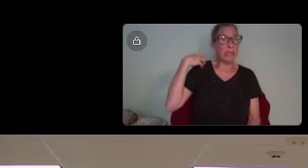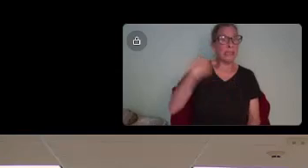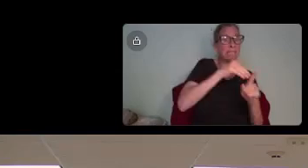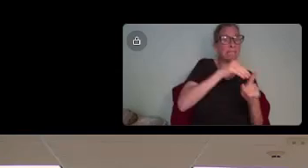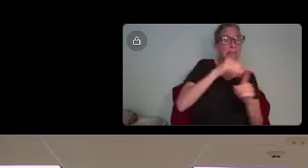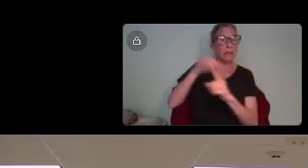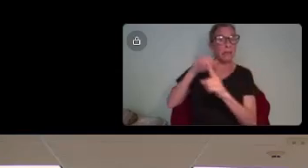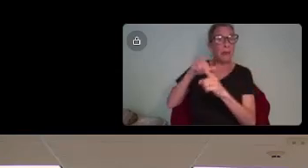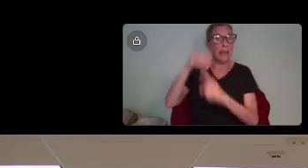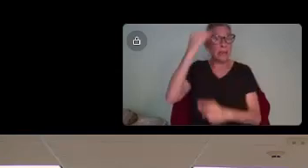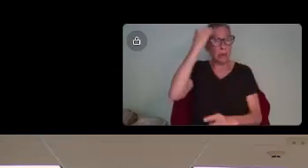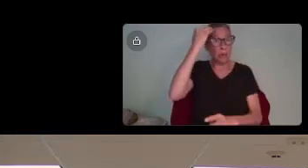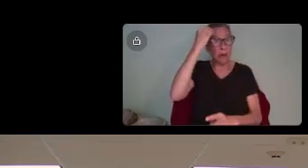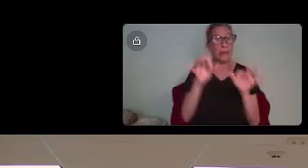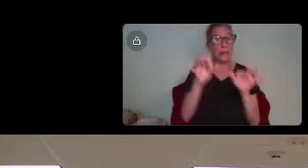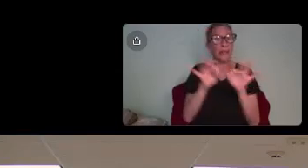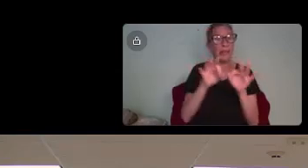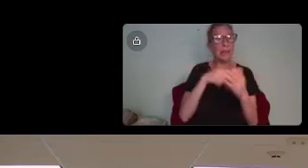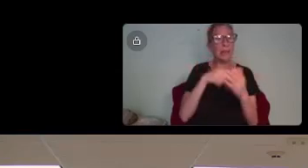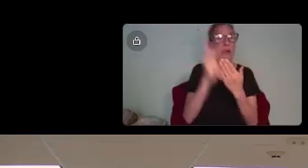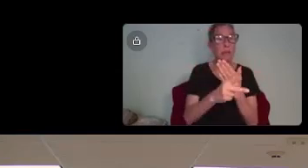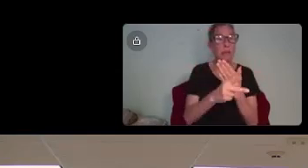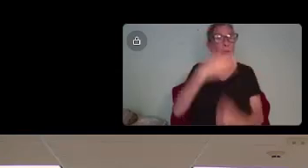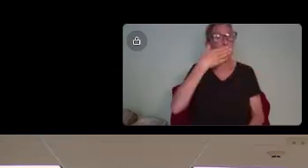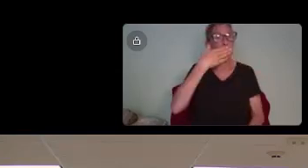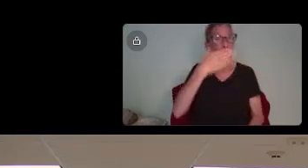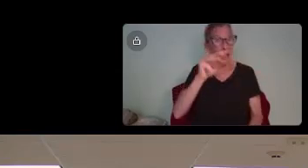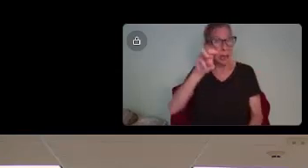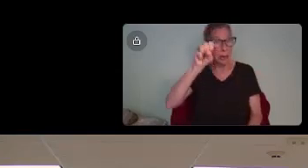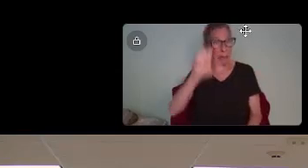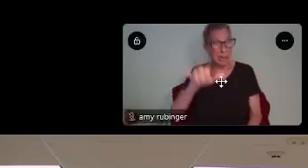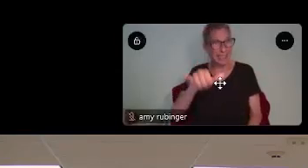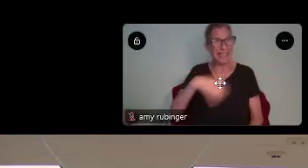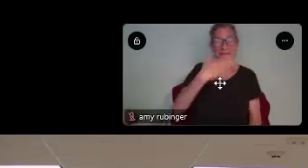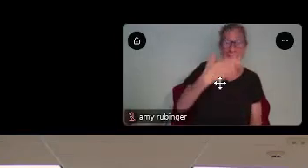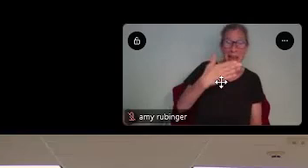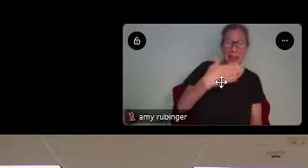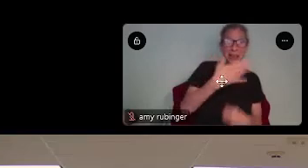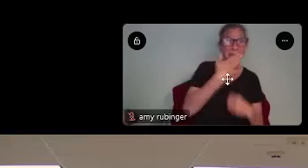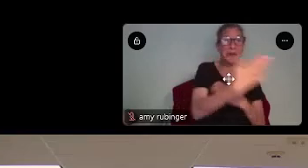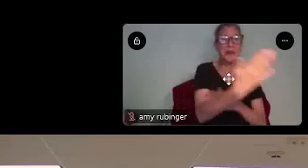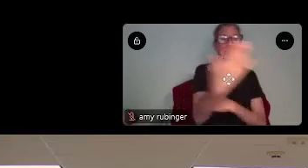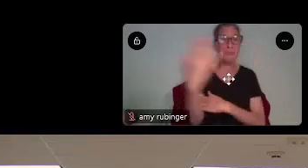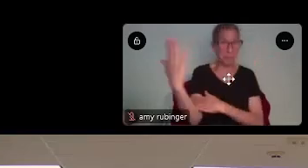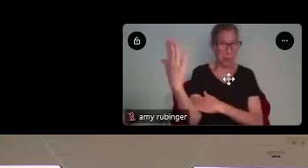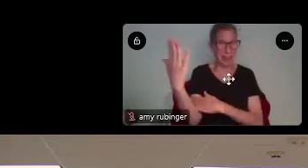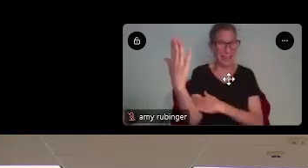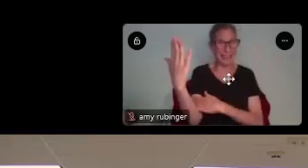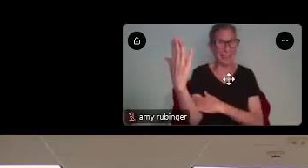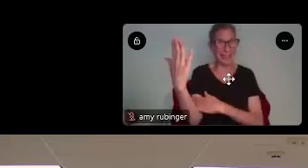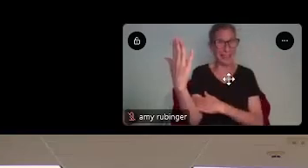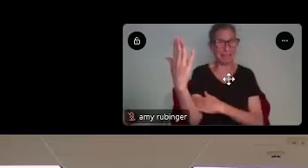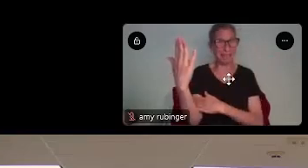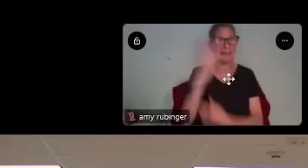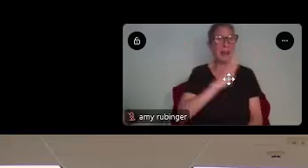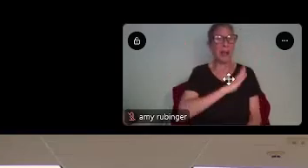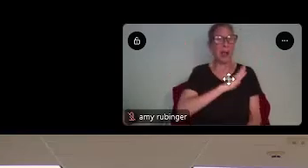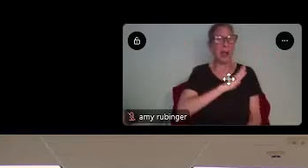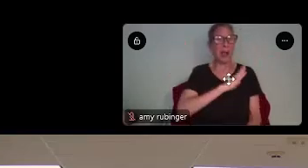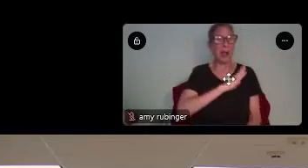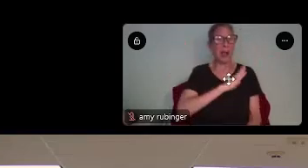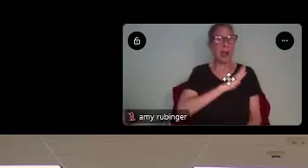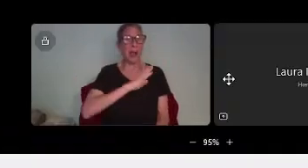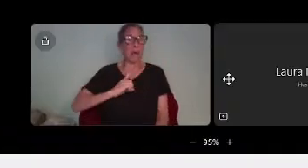by the board. Thank you very much for being here, Missy. Thank you. Good morning, Chair, Vice Chair, board members, and guests.